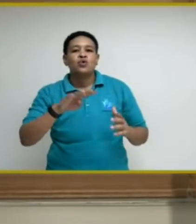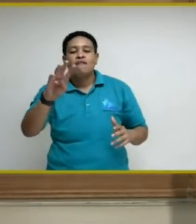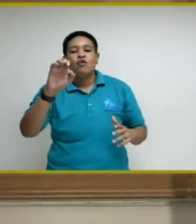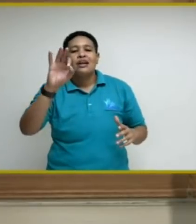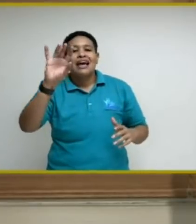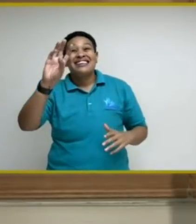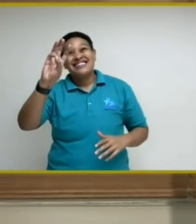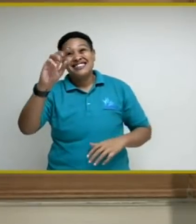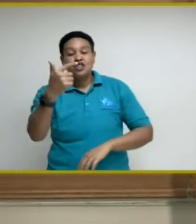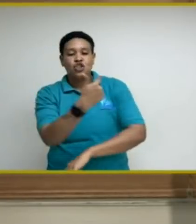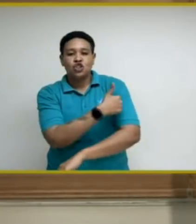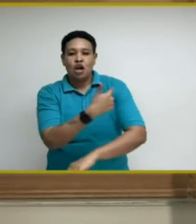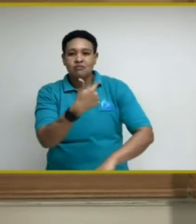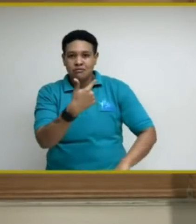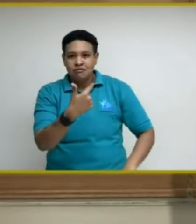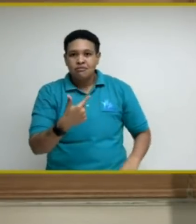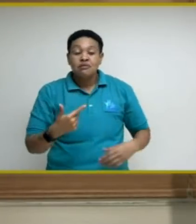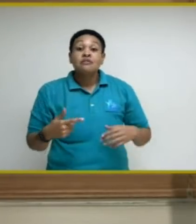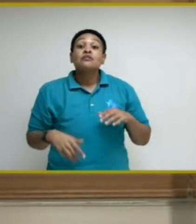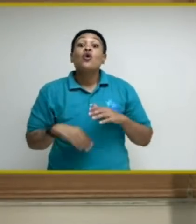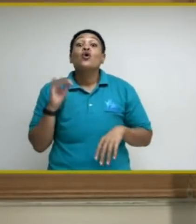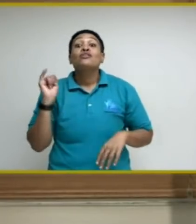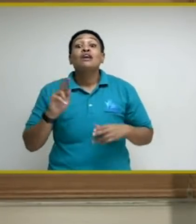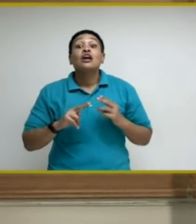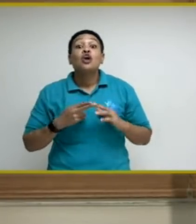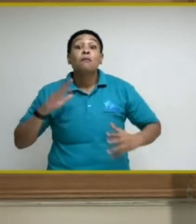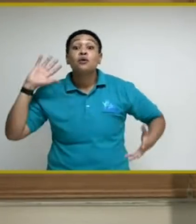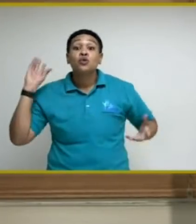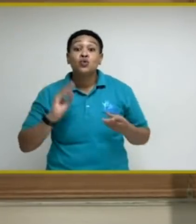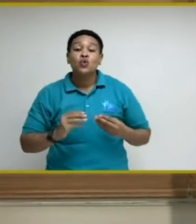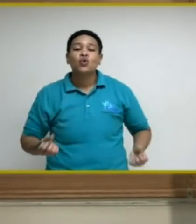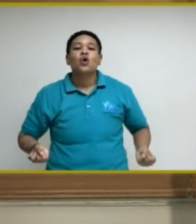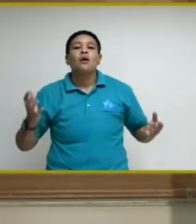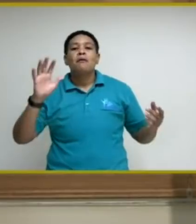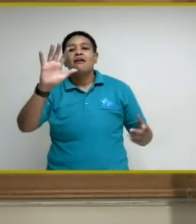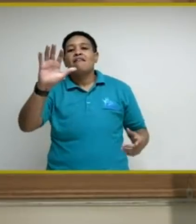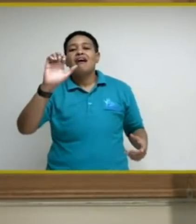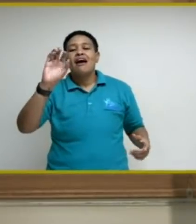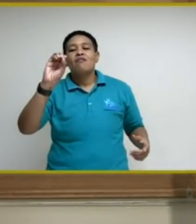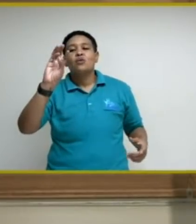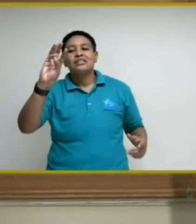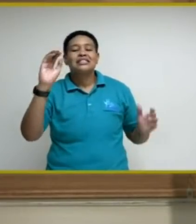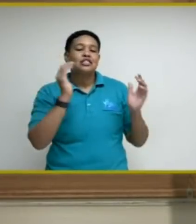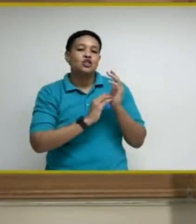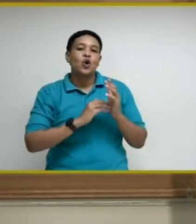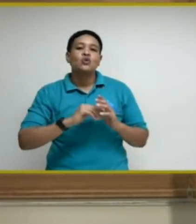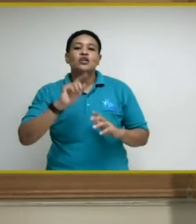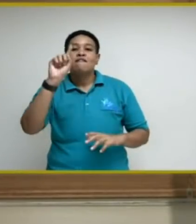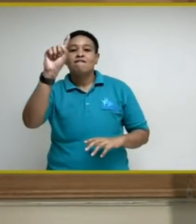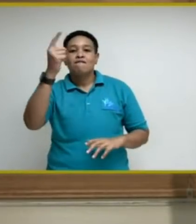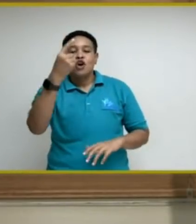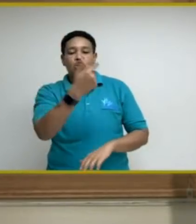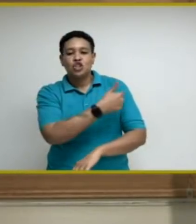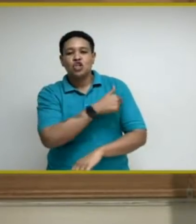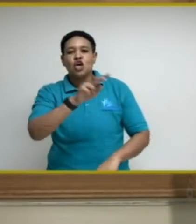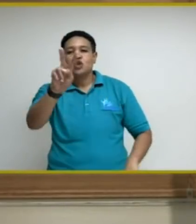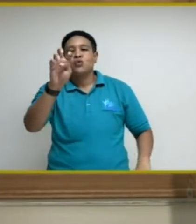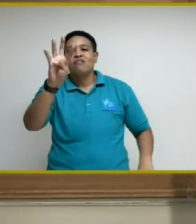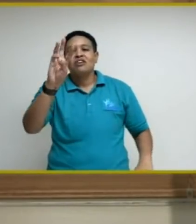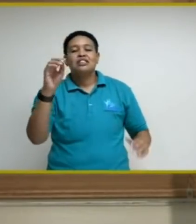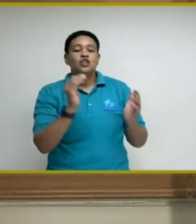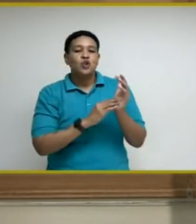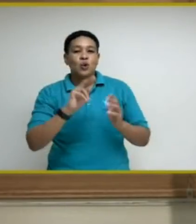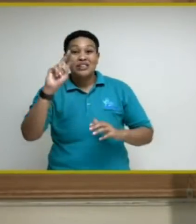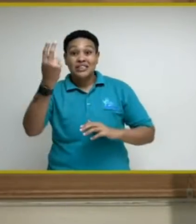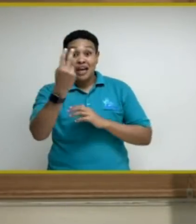781,496 doses of vaccines. Of that number, over 506,000 first dose, 246,000 second